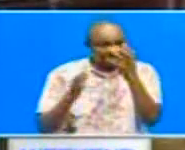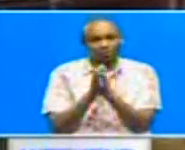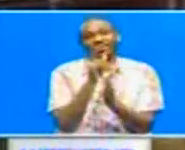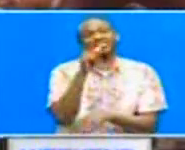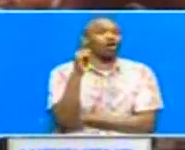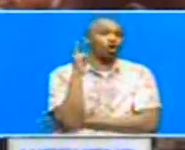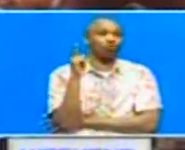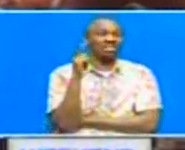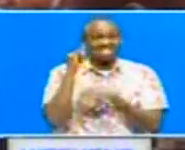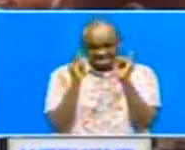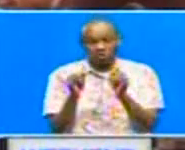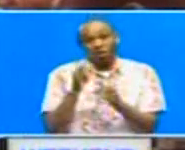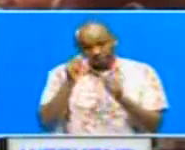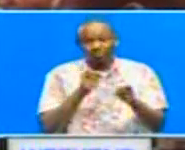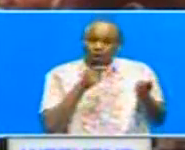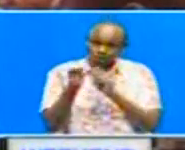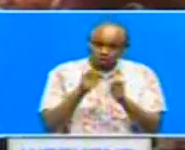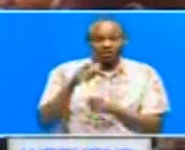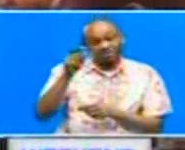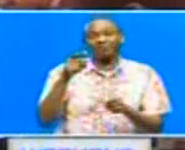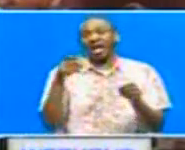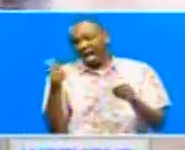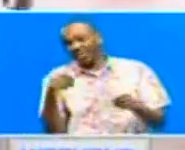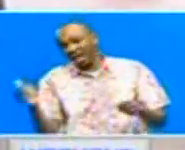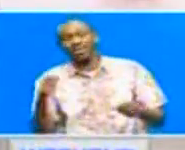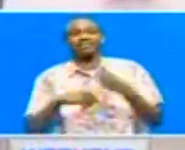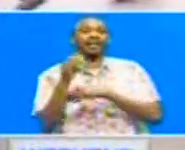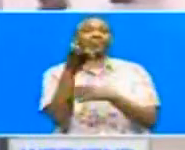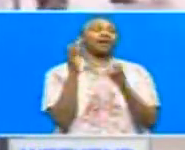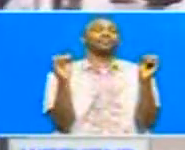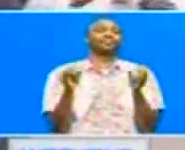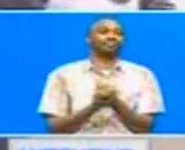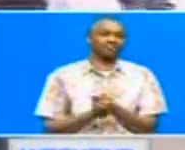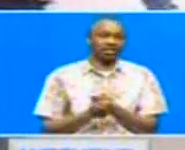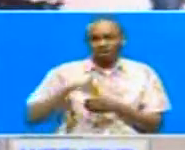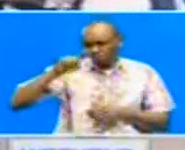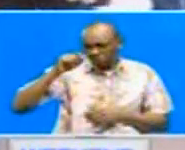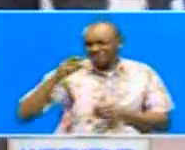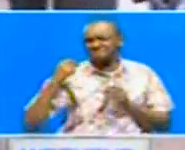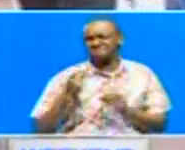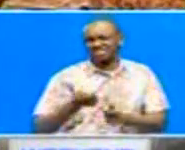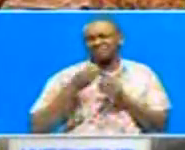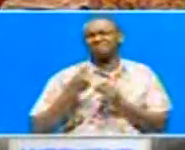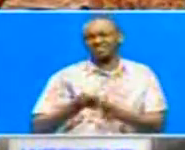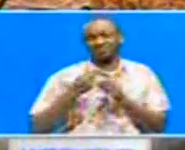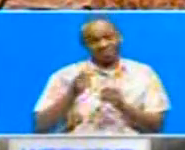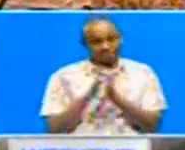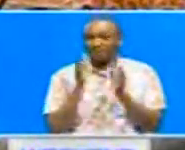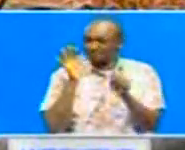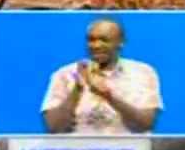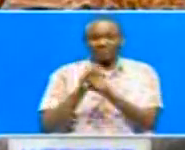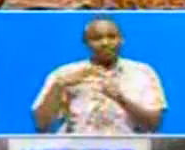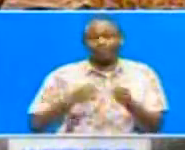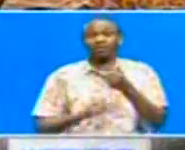proposed laws that will regulate the sale of certain fresh produce. Tweets came in fast and furious, a majority